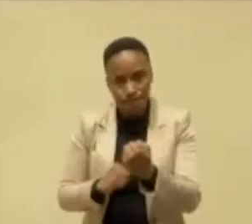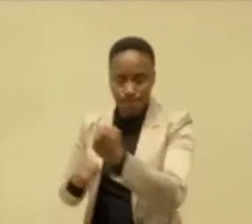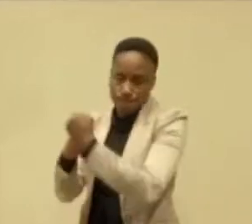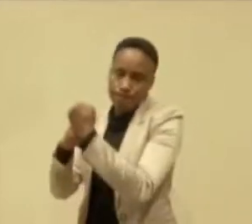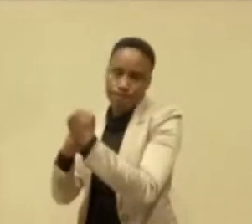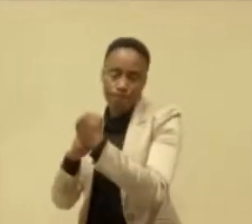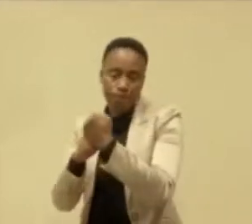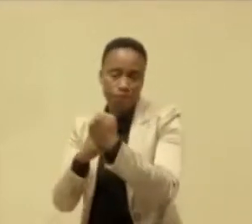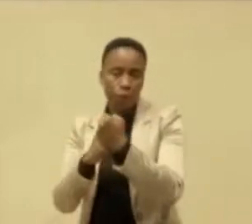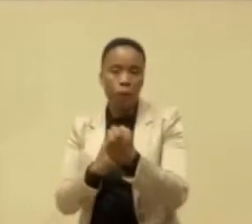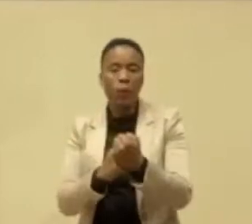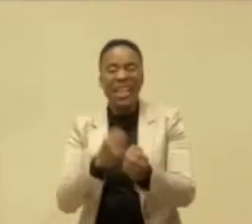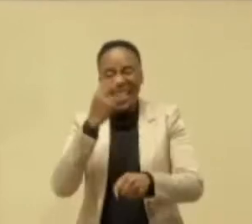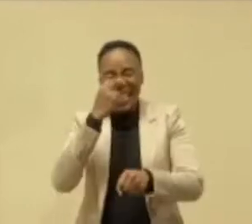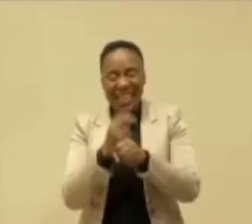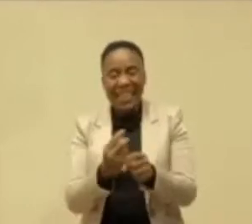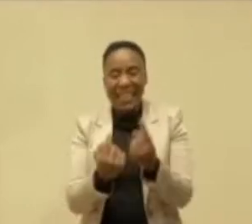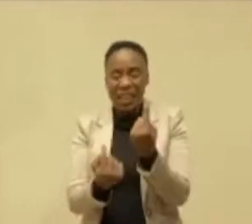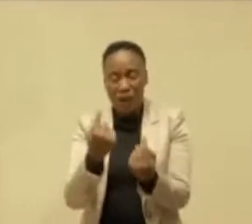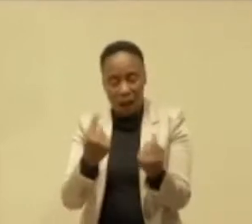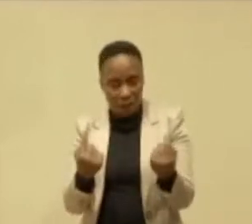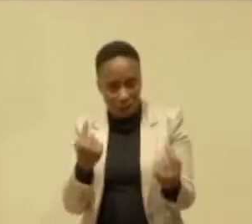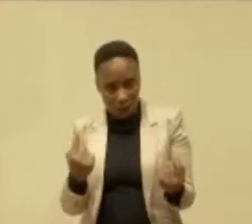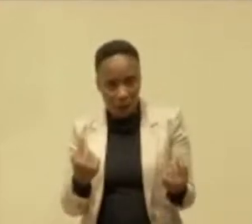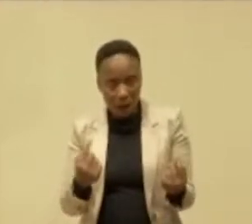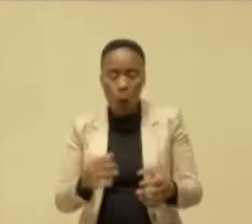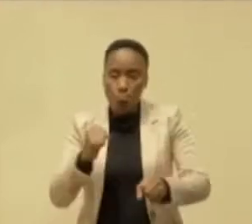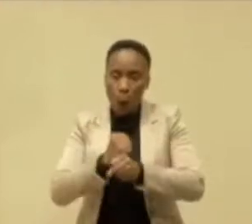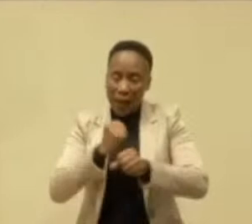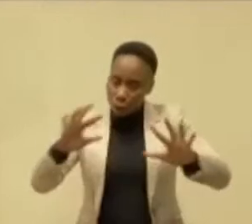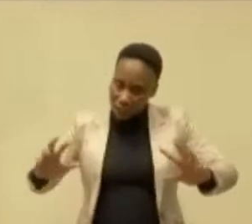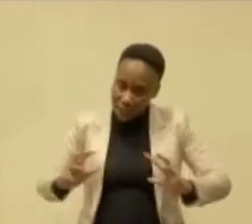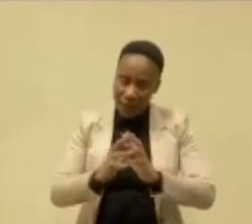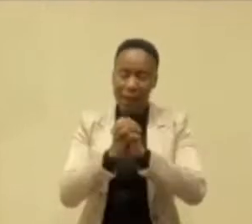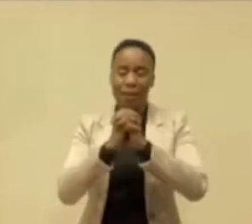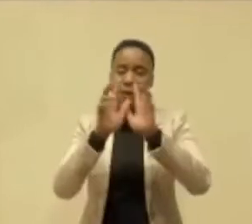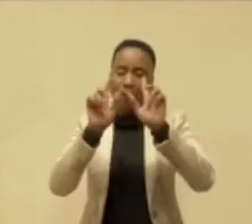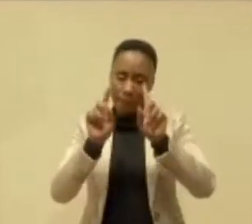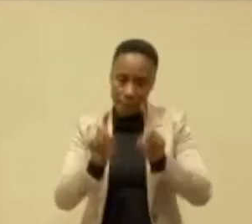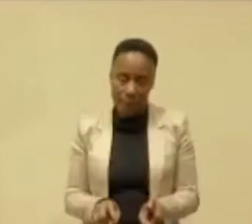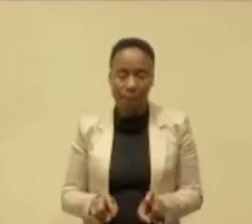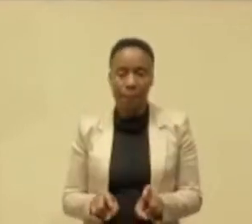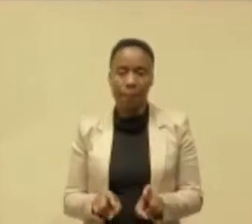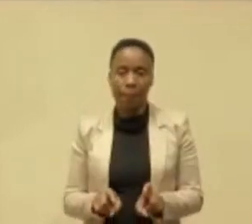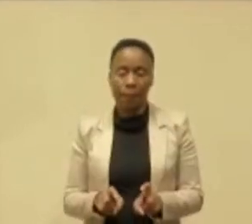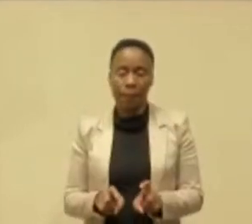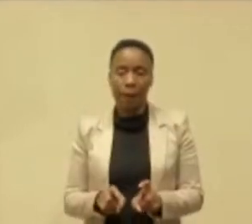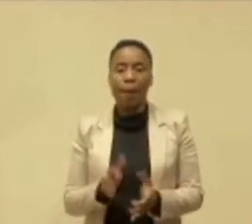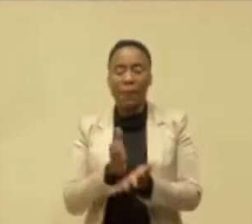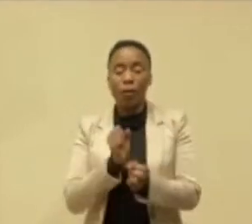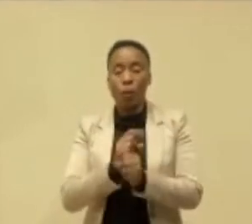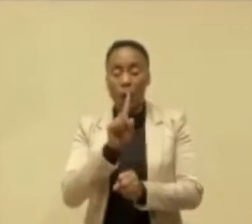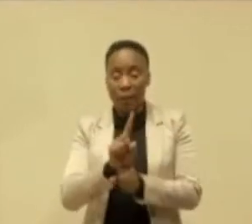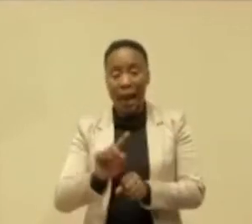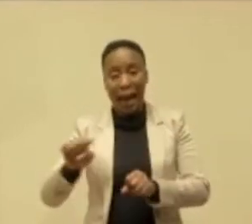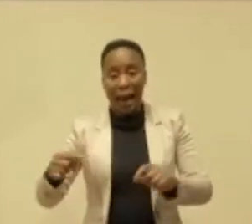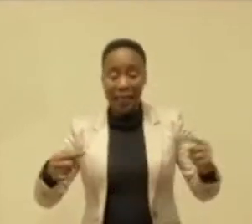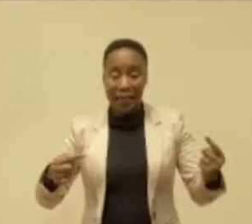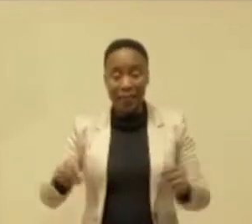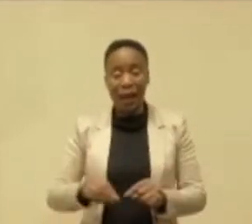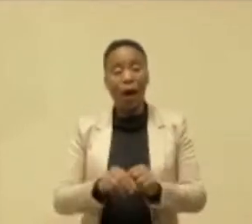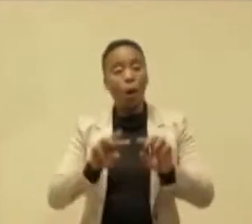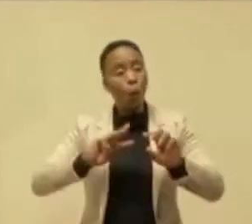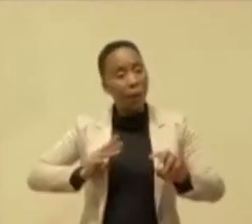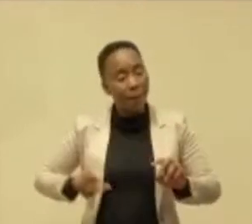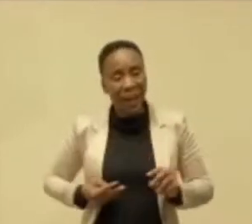we need each other and we need we have to work together in ensuring that we have a